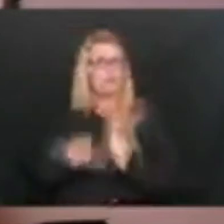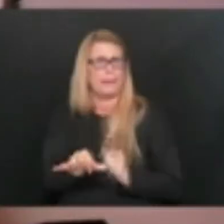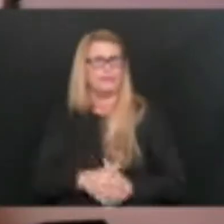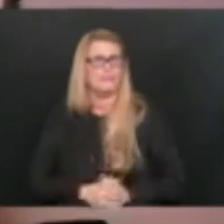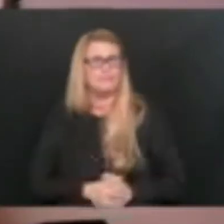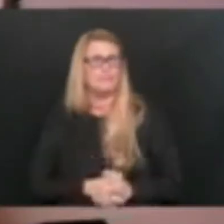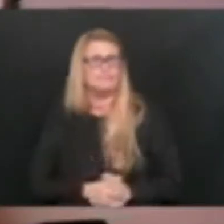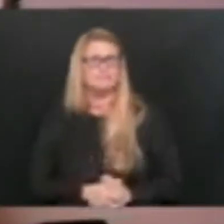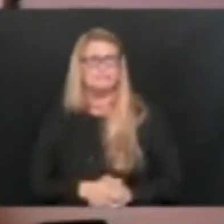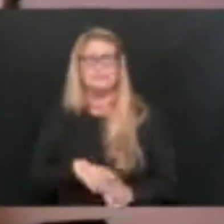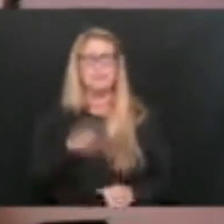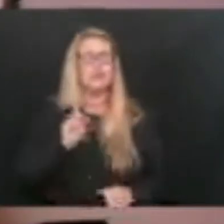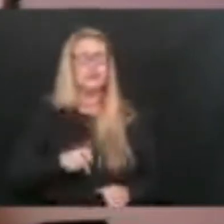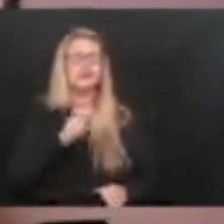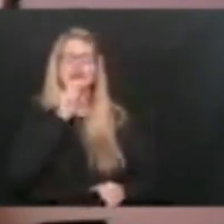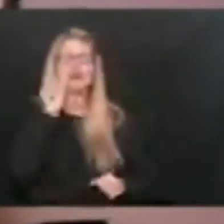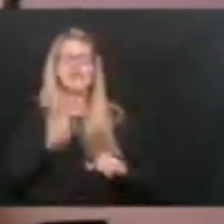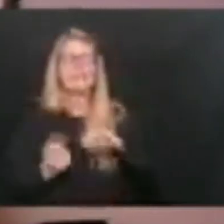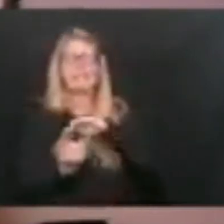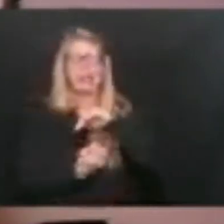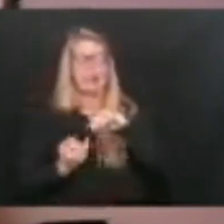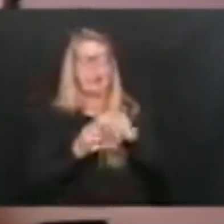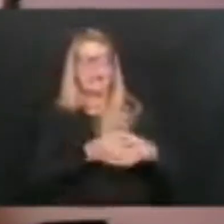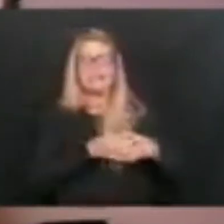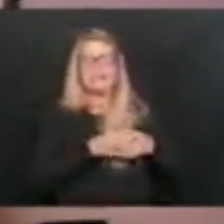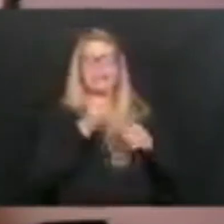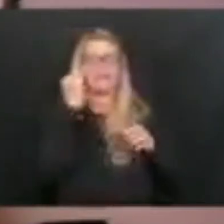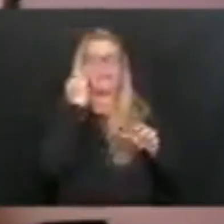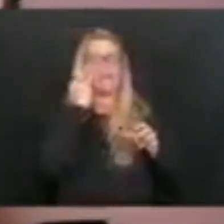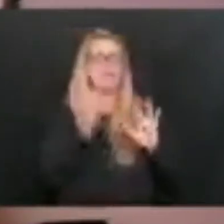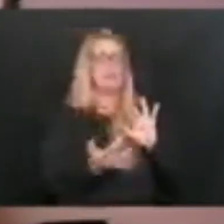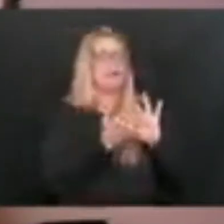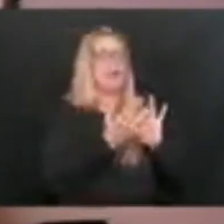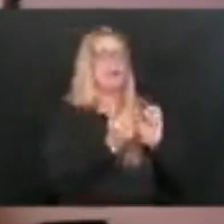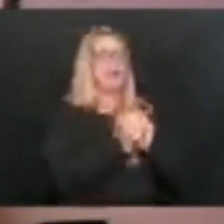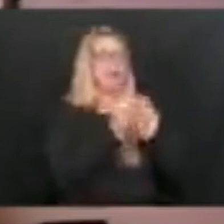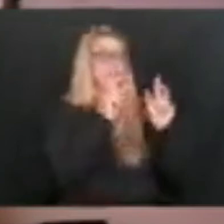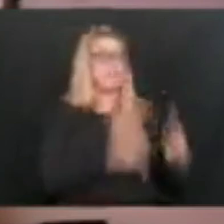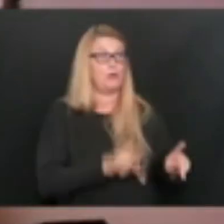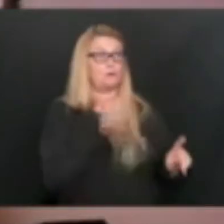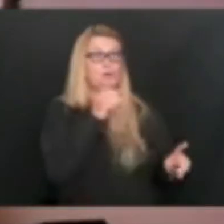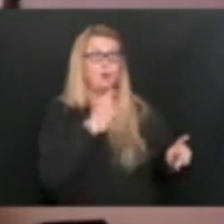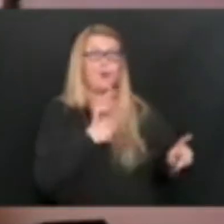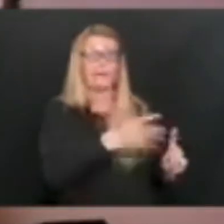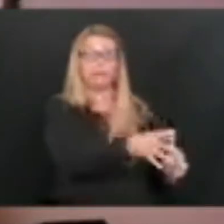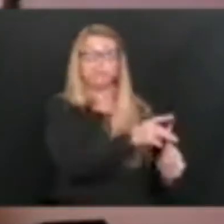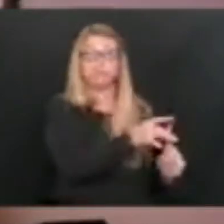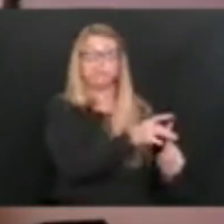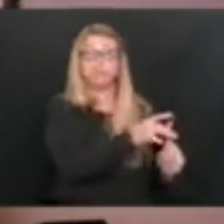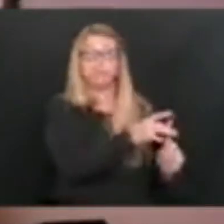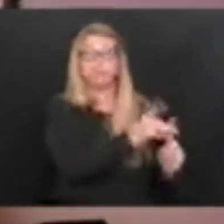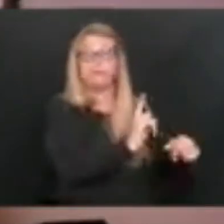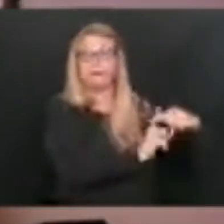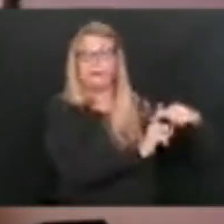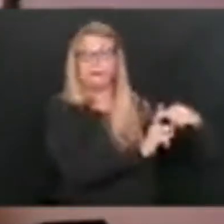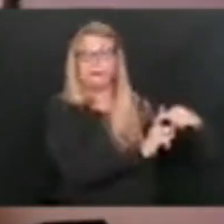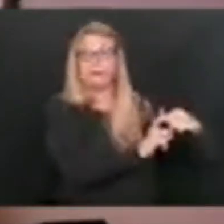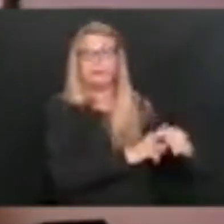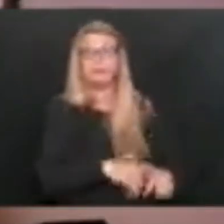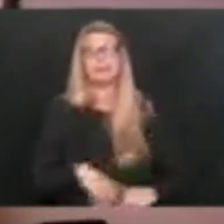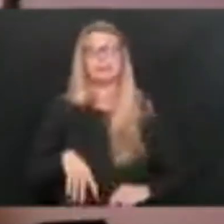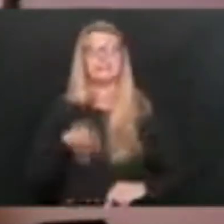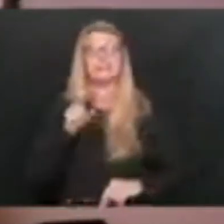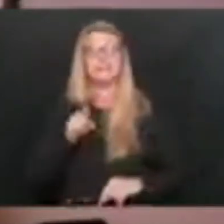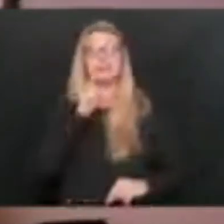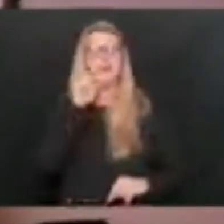don't have to quarantine if you come into contact with somebody within 6 feet for greater than 15